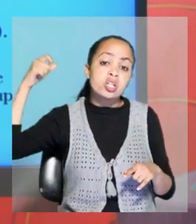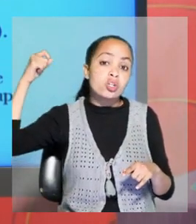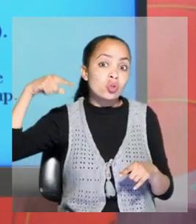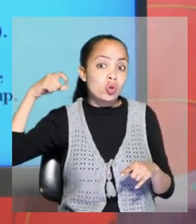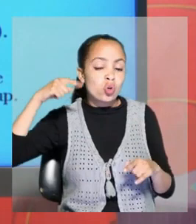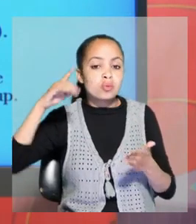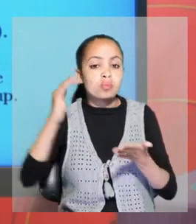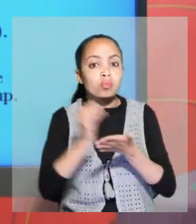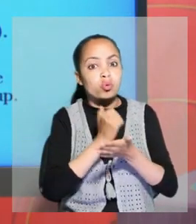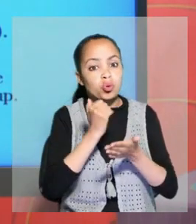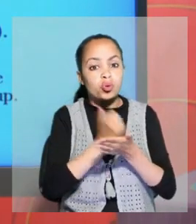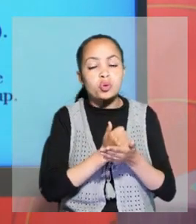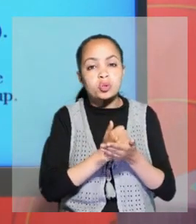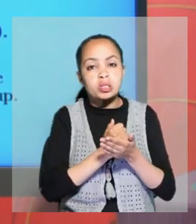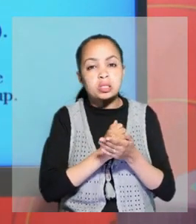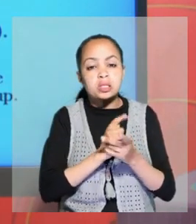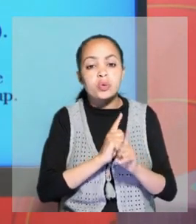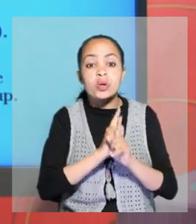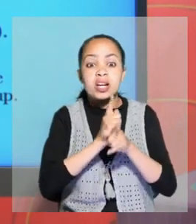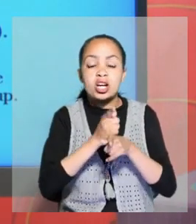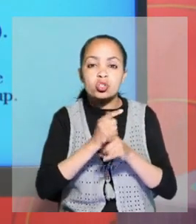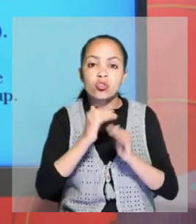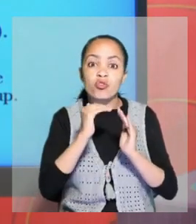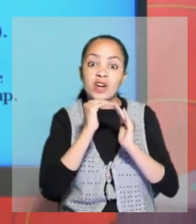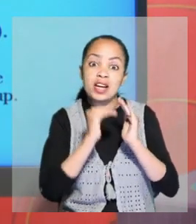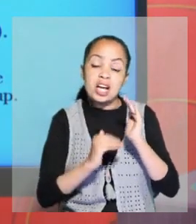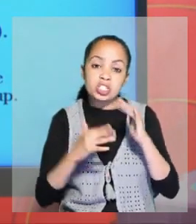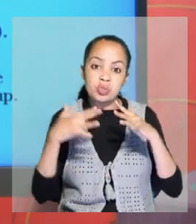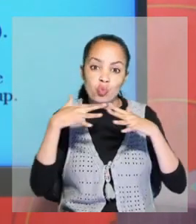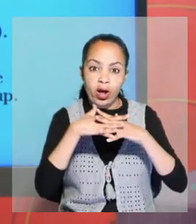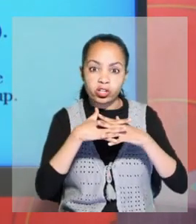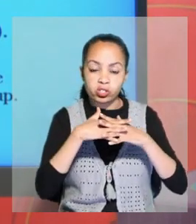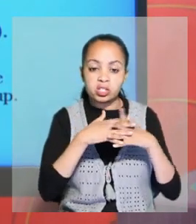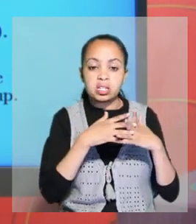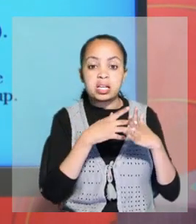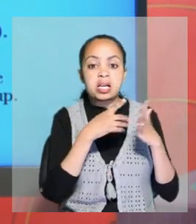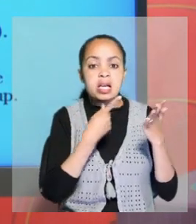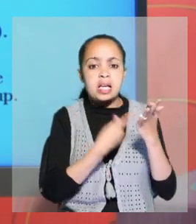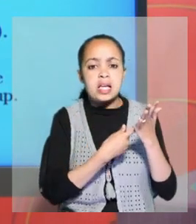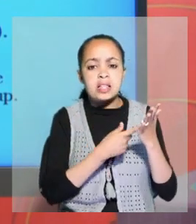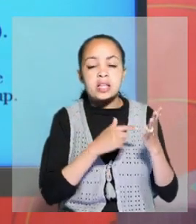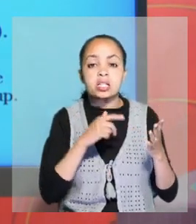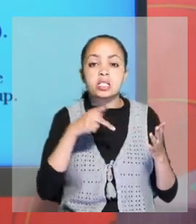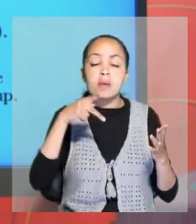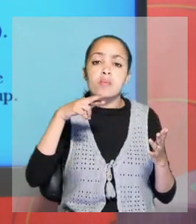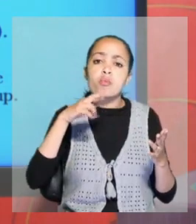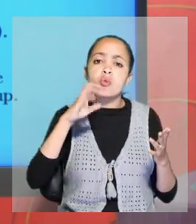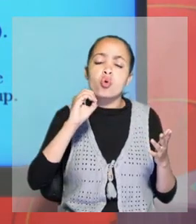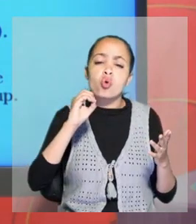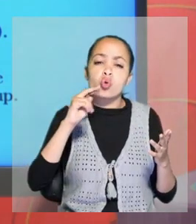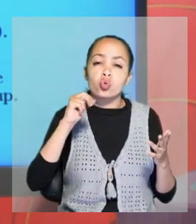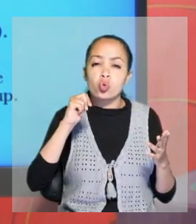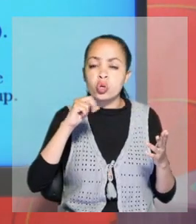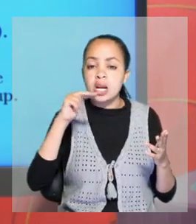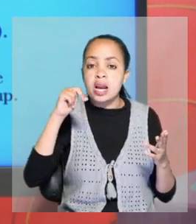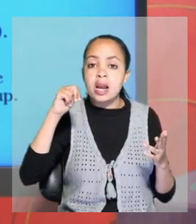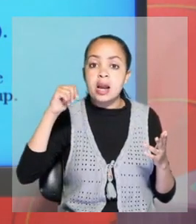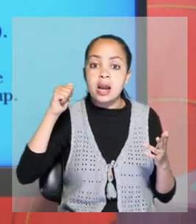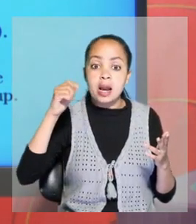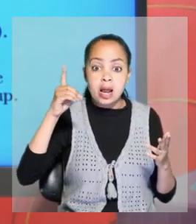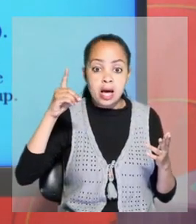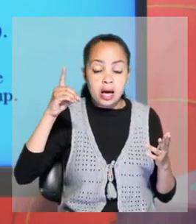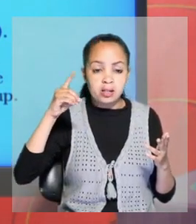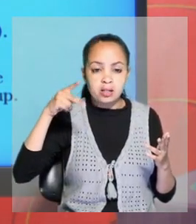can be produced as a result of reduction reaction. Here, there is a proton from